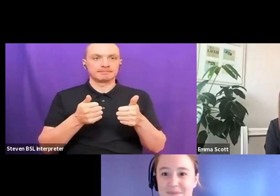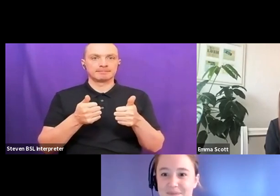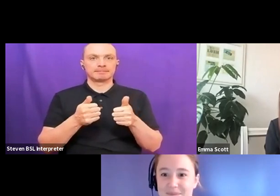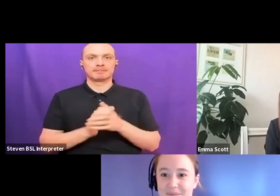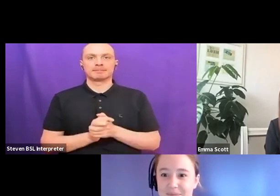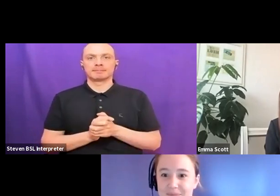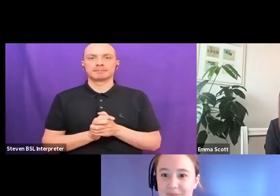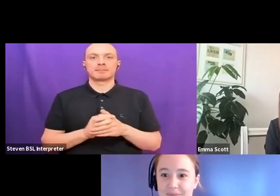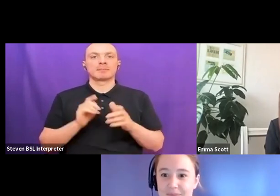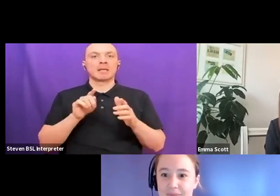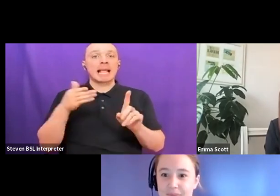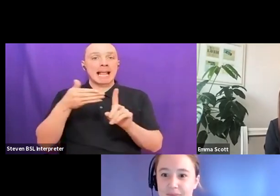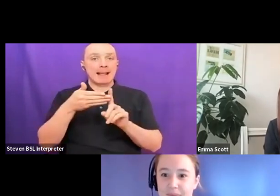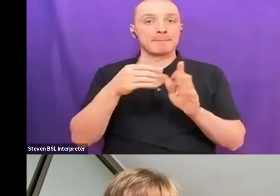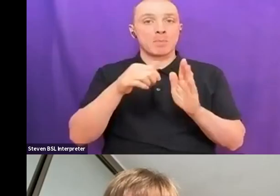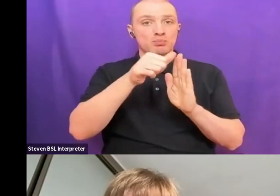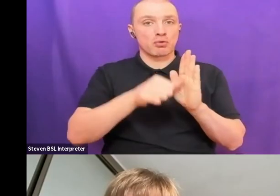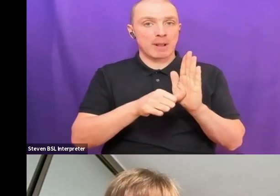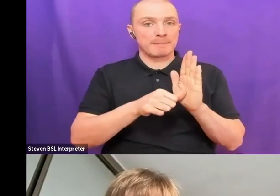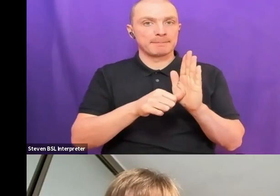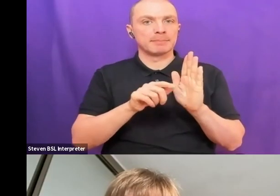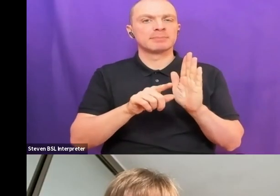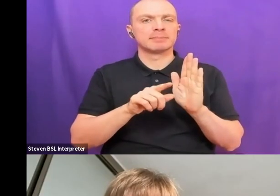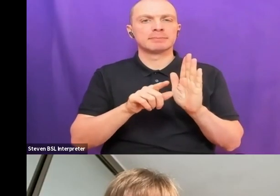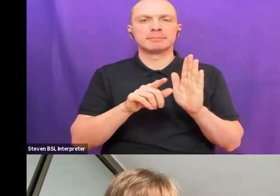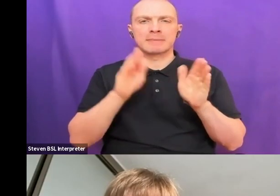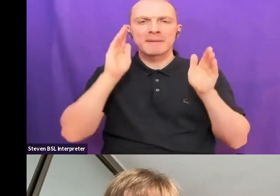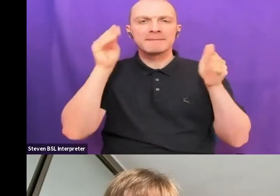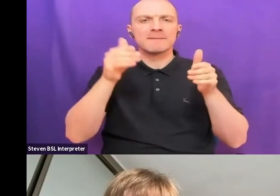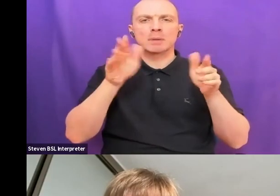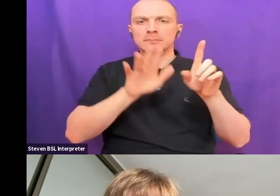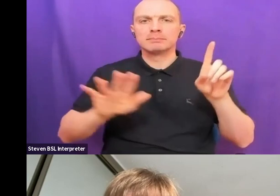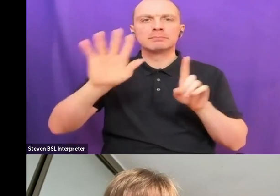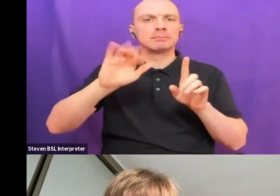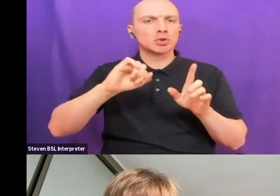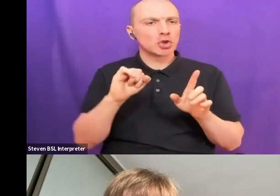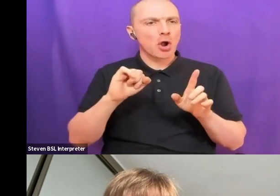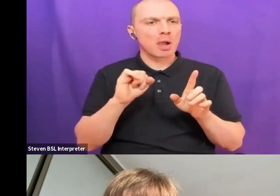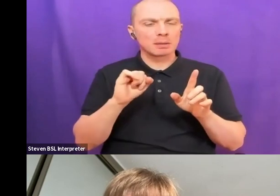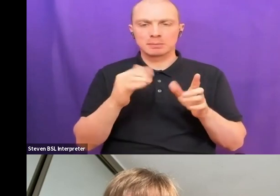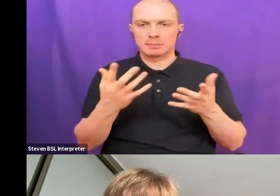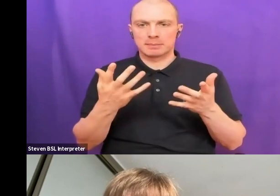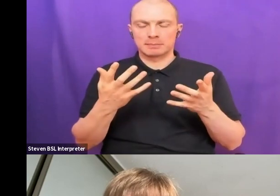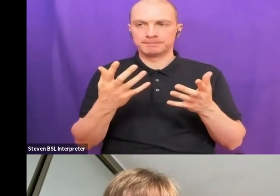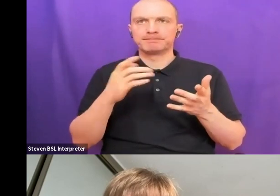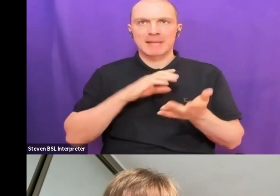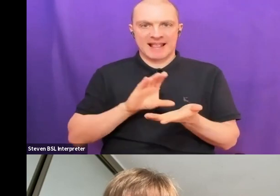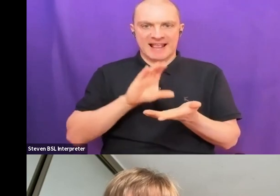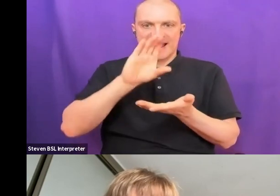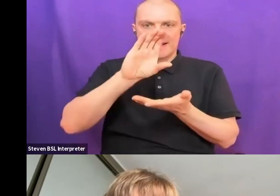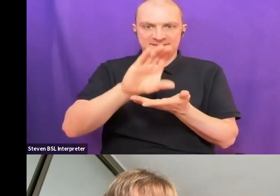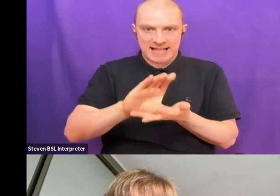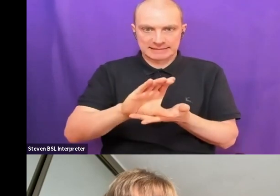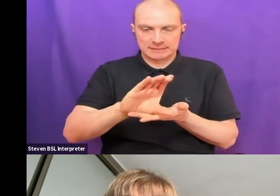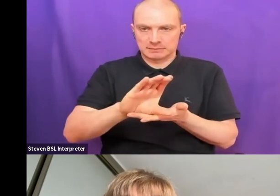The intent of the programme is a national level. We want to look at how investments can be aligned across Scotland, how we can